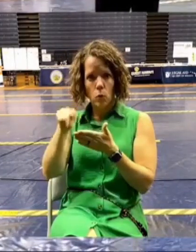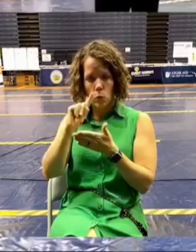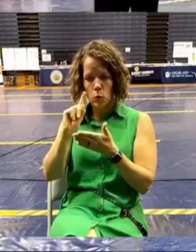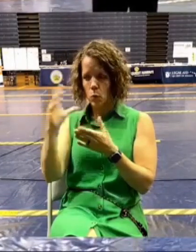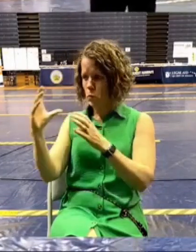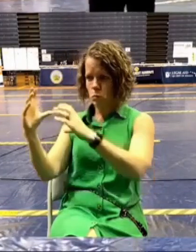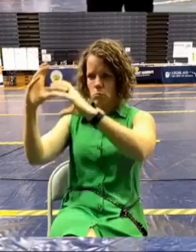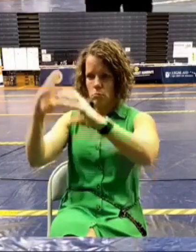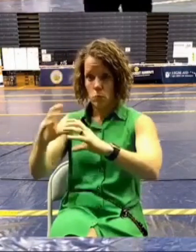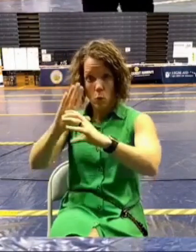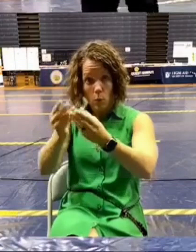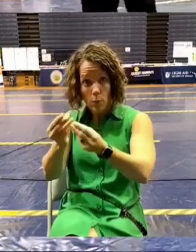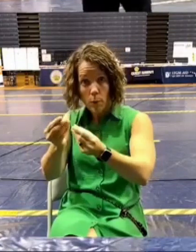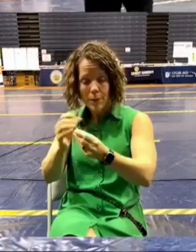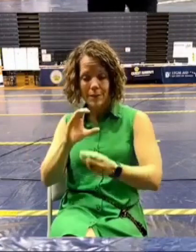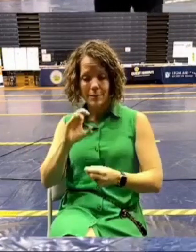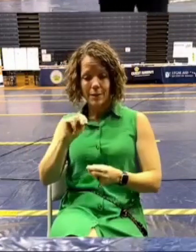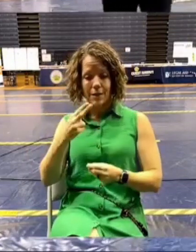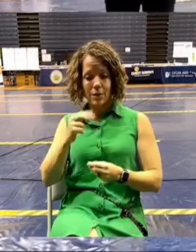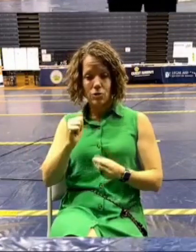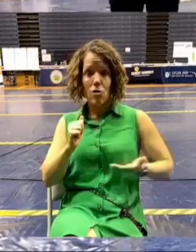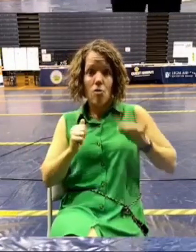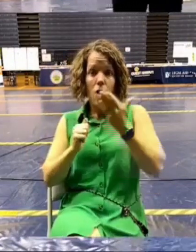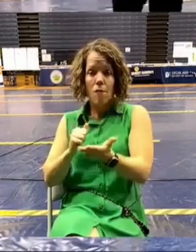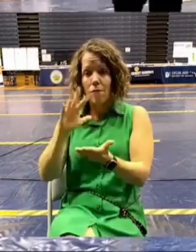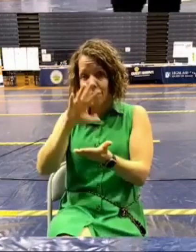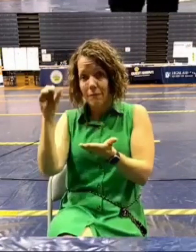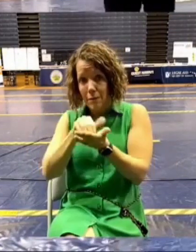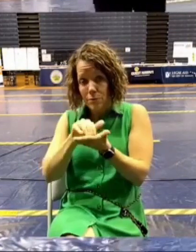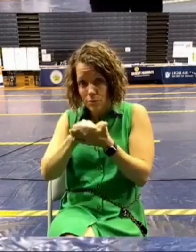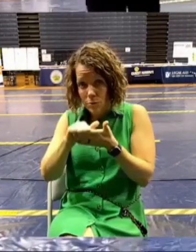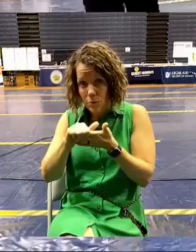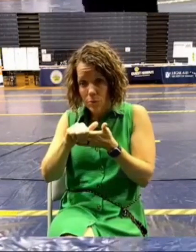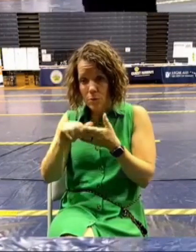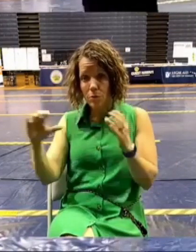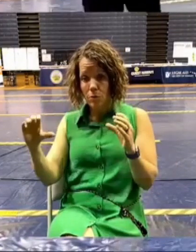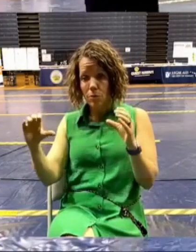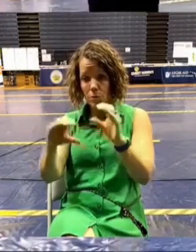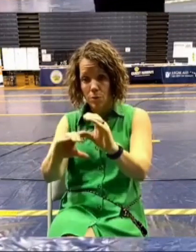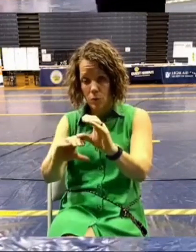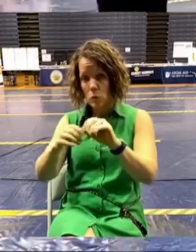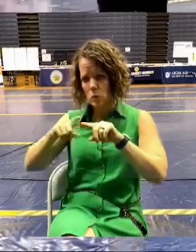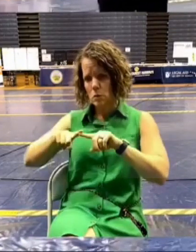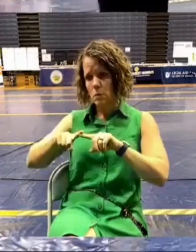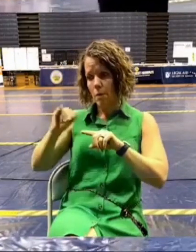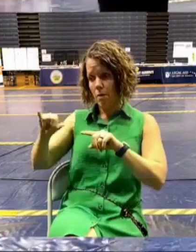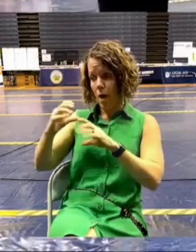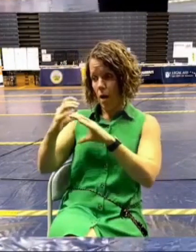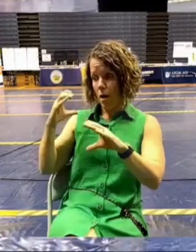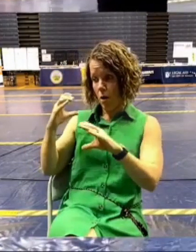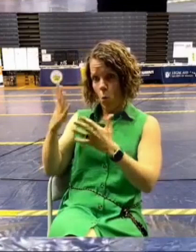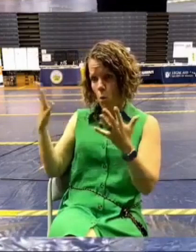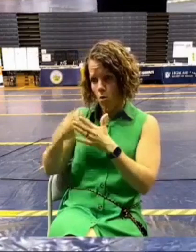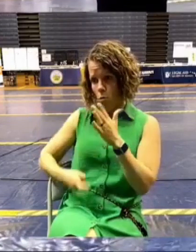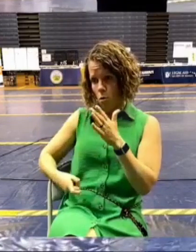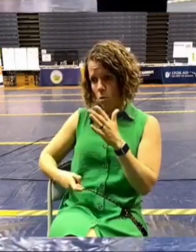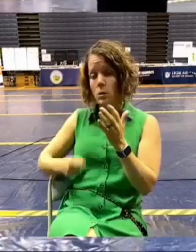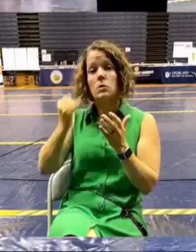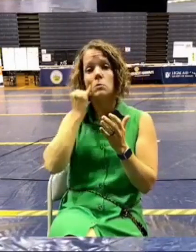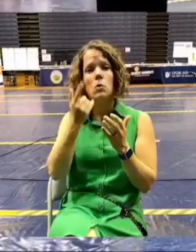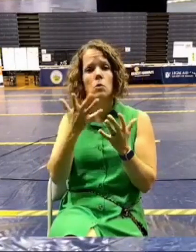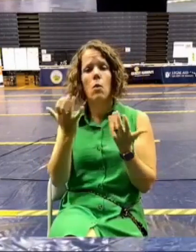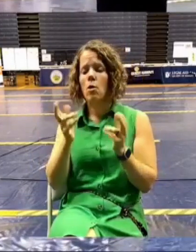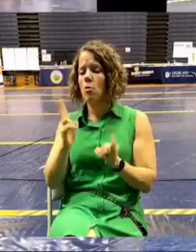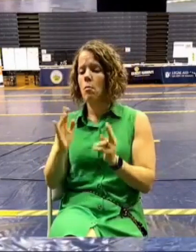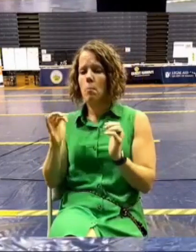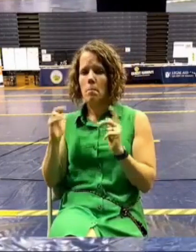accessory dwelling unit, and CNHA is offering $50,000. So depending on how much a unit costs, if you just want to